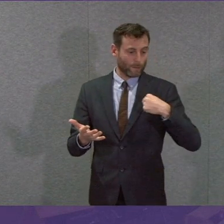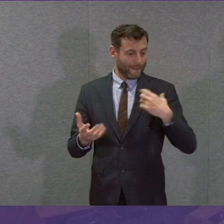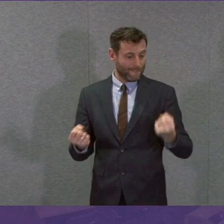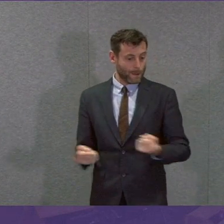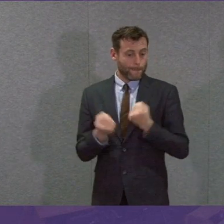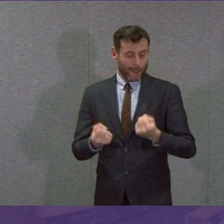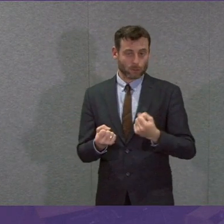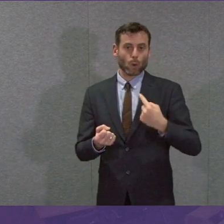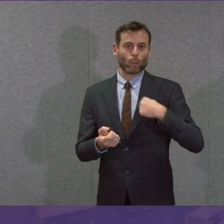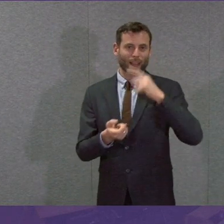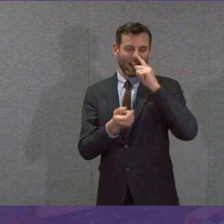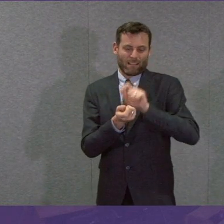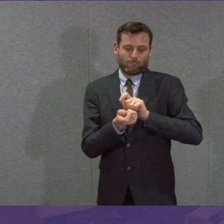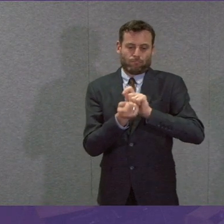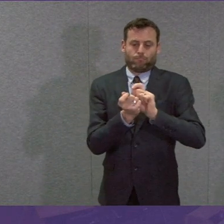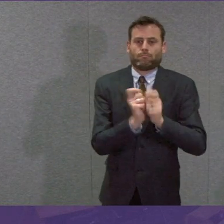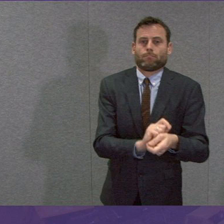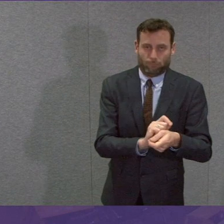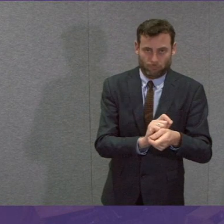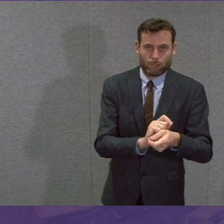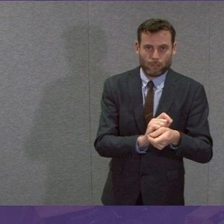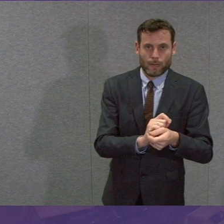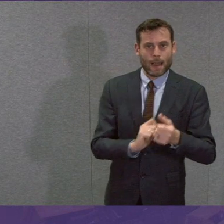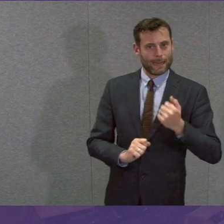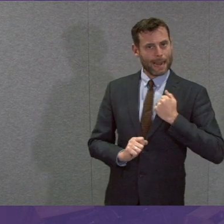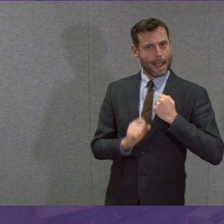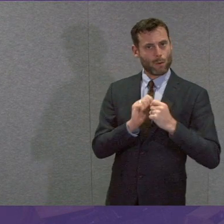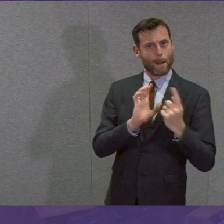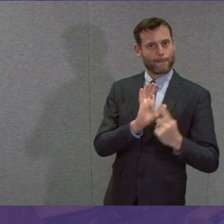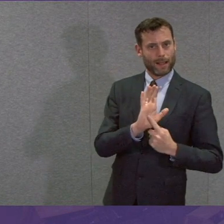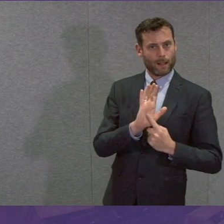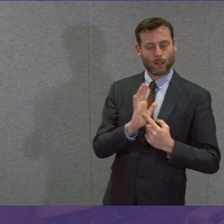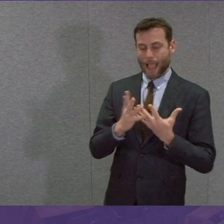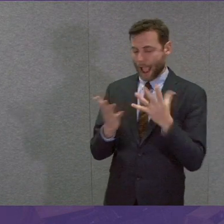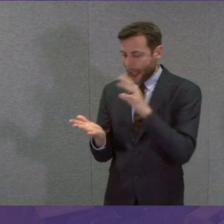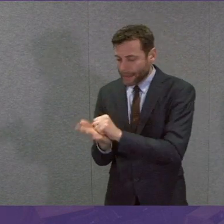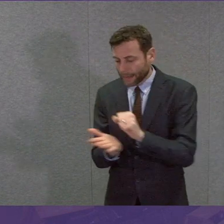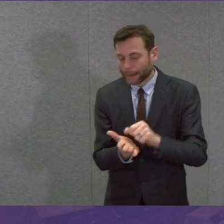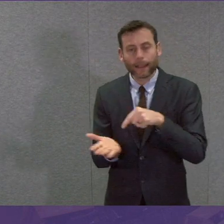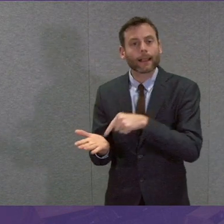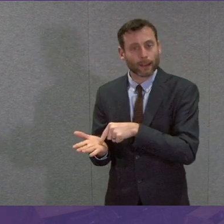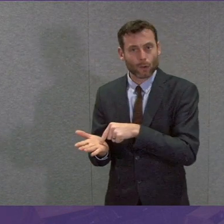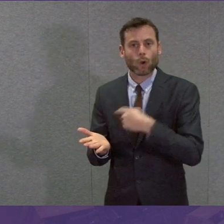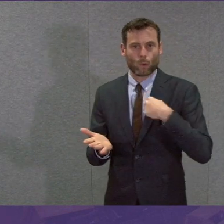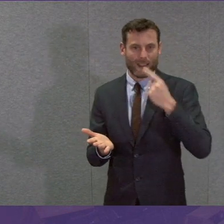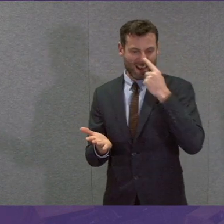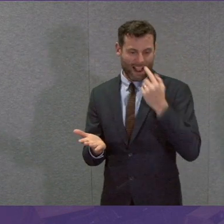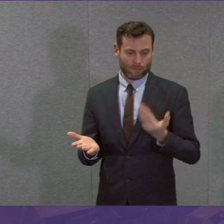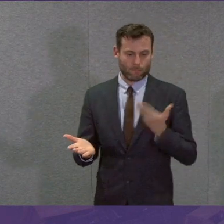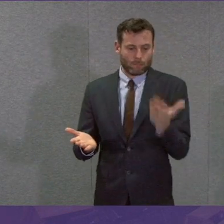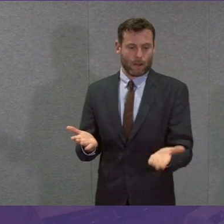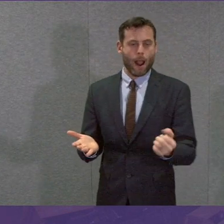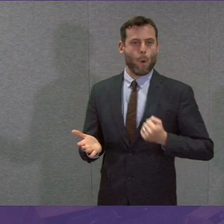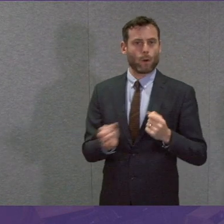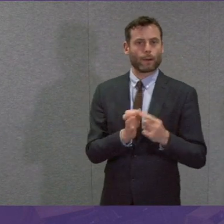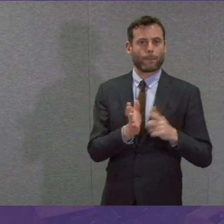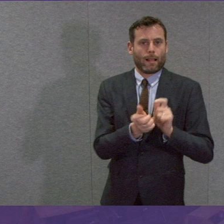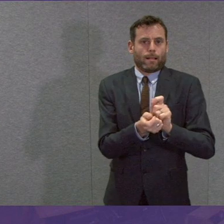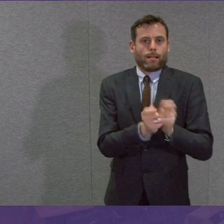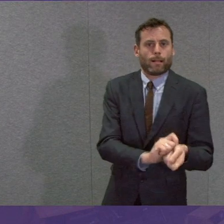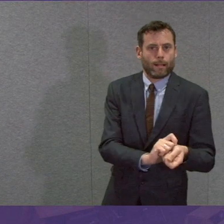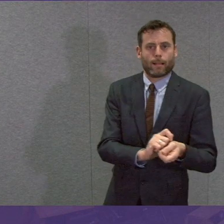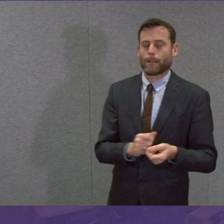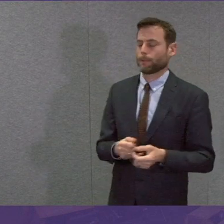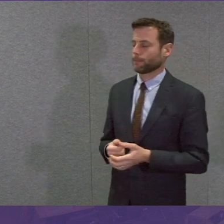next bill, then we make that retrospective. So we are doing so in terms of the provisions of this bill. I think that's the right way to take it forward.